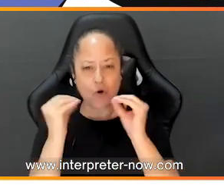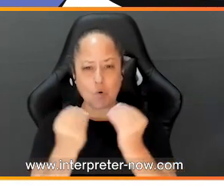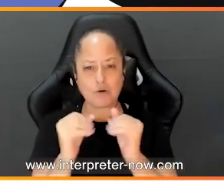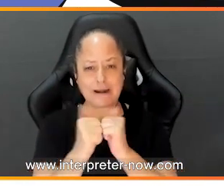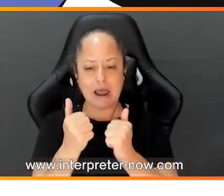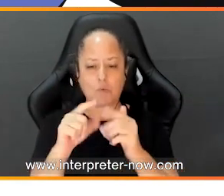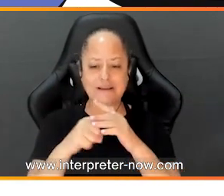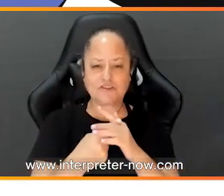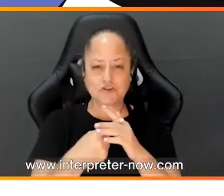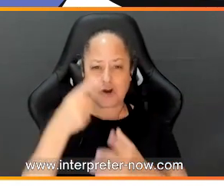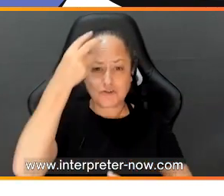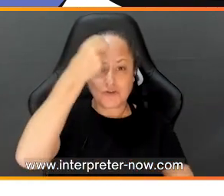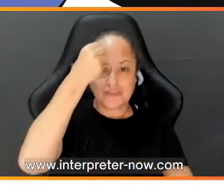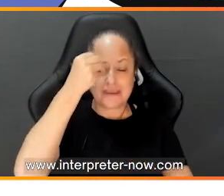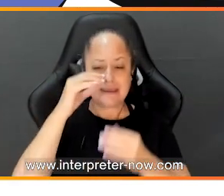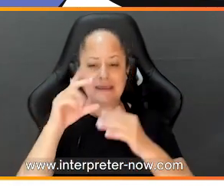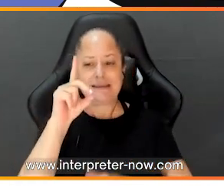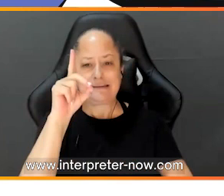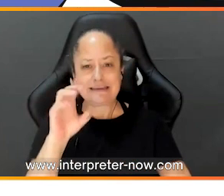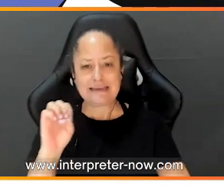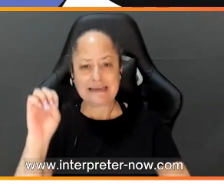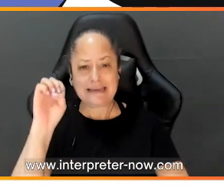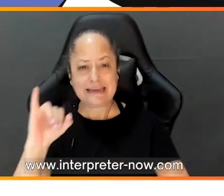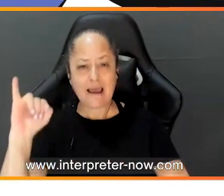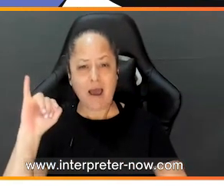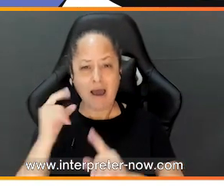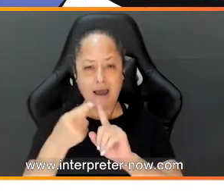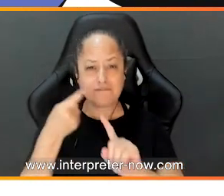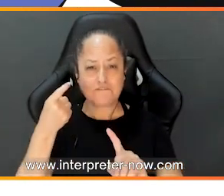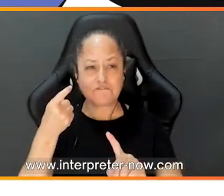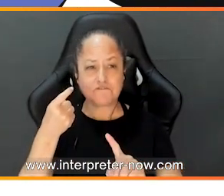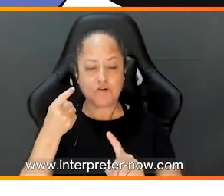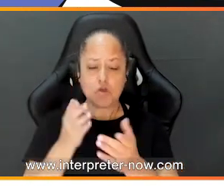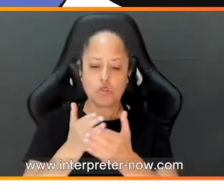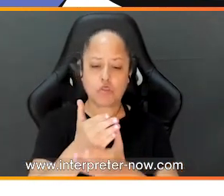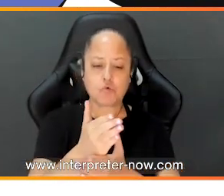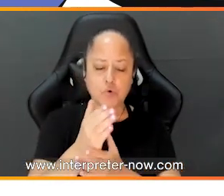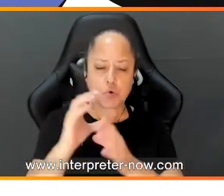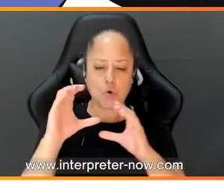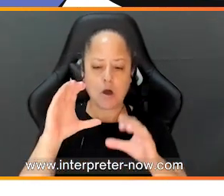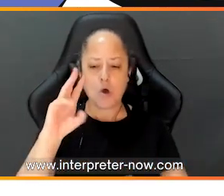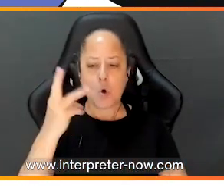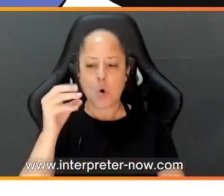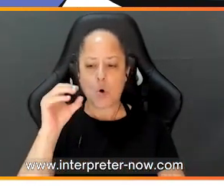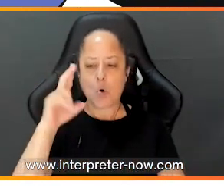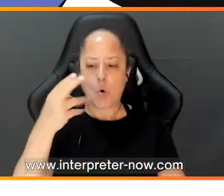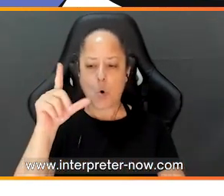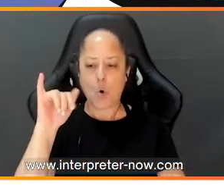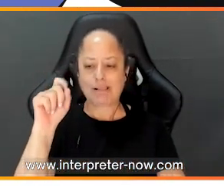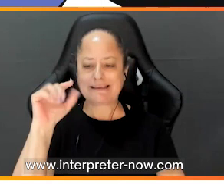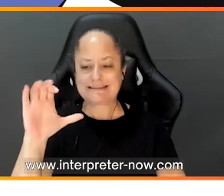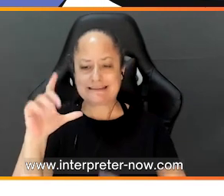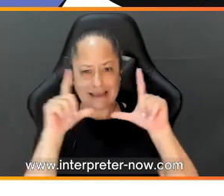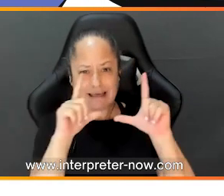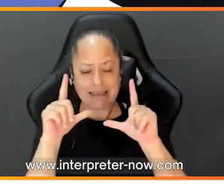lens? And when it comes to the design of product services and technology, it's not just about the engineers and the designers, but about all sorts of